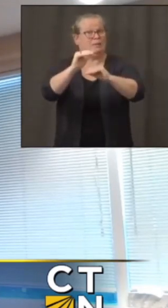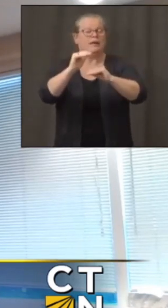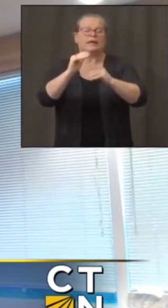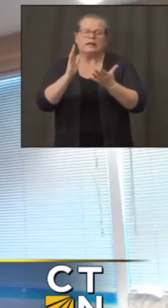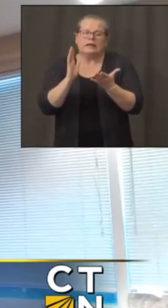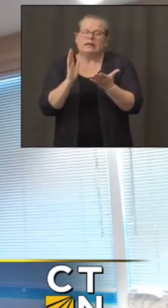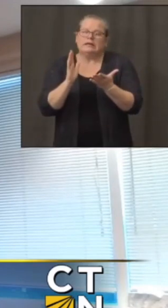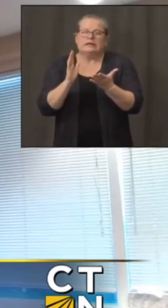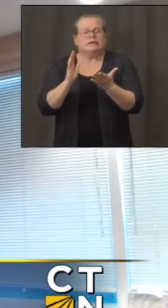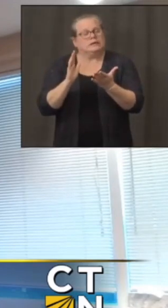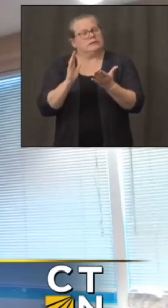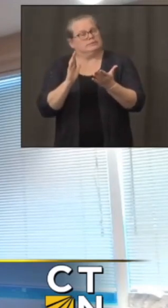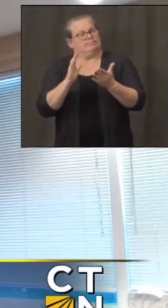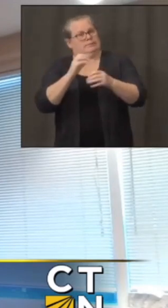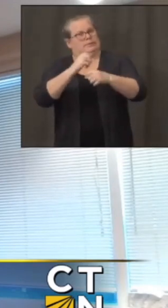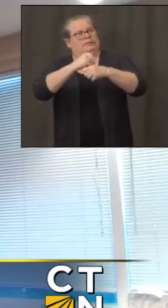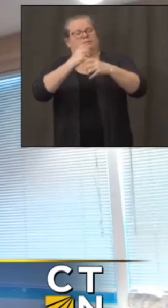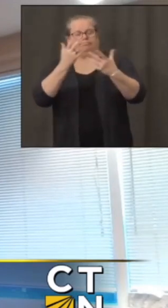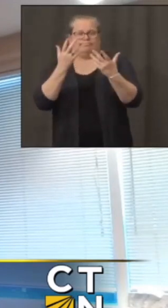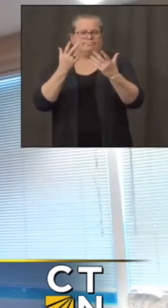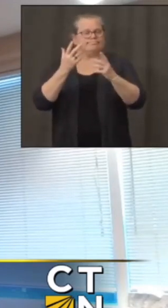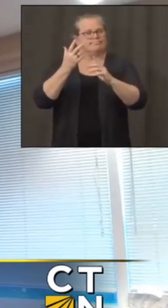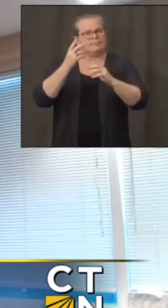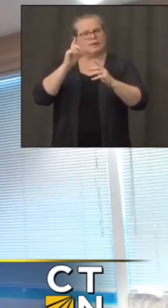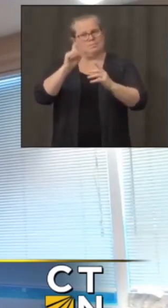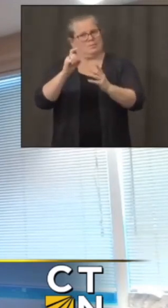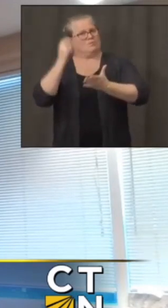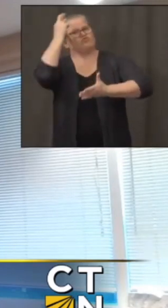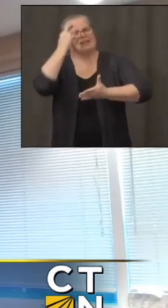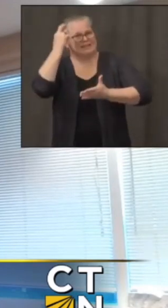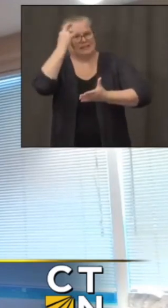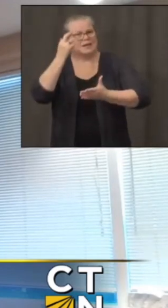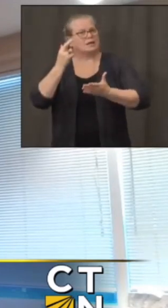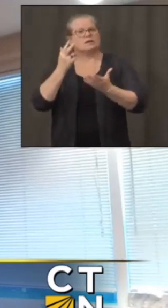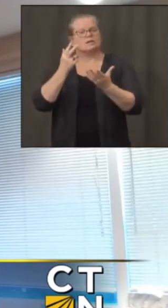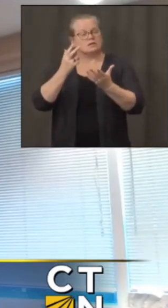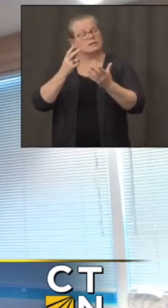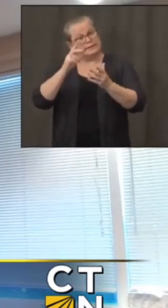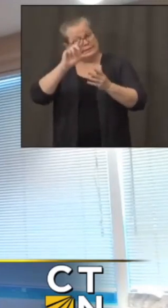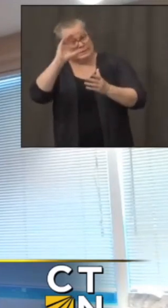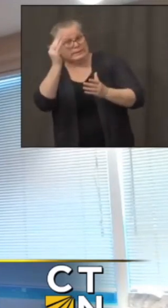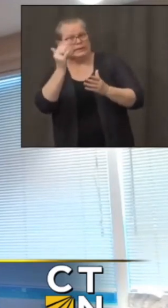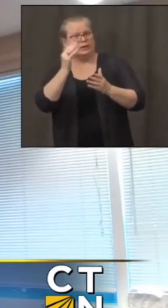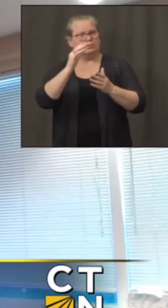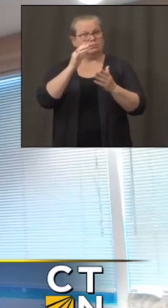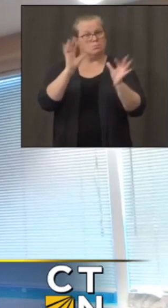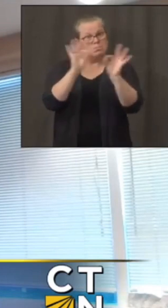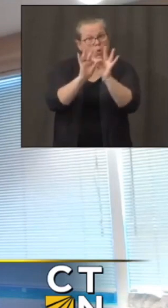obviously, to protect the health and well-being of all the residents in the facility, we will do that.